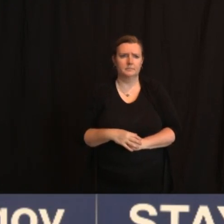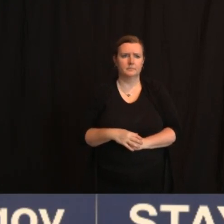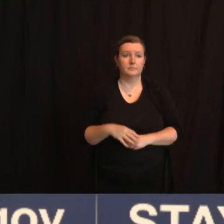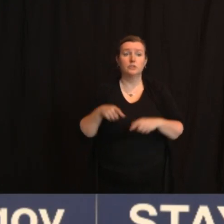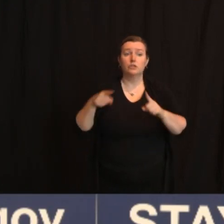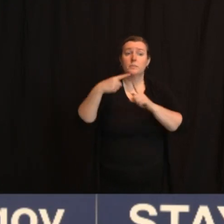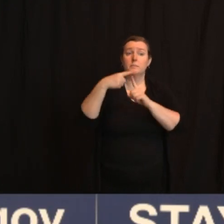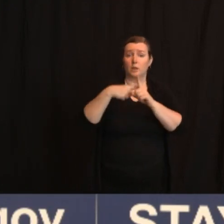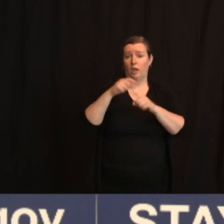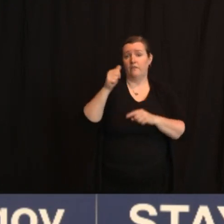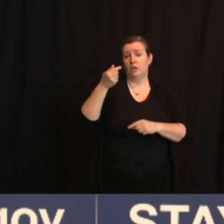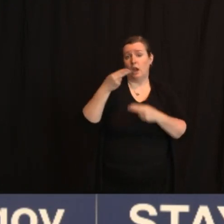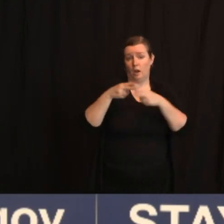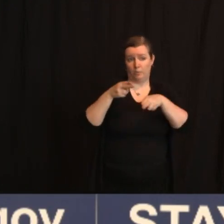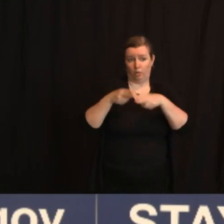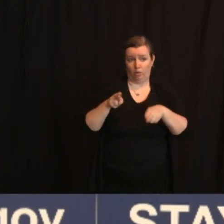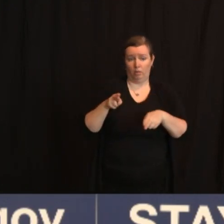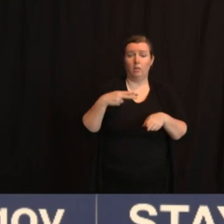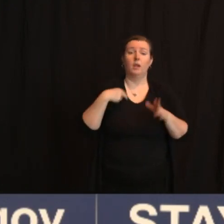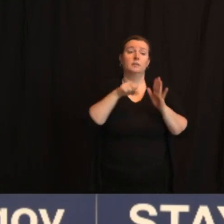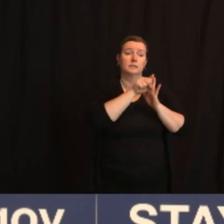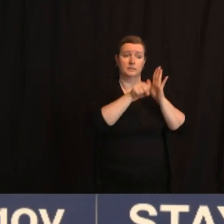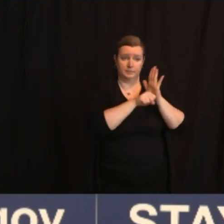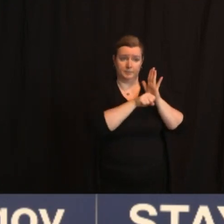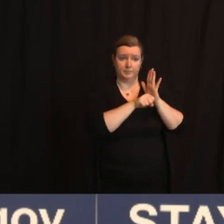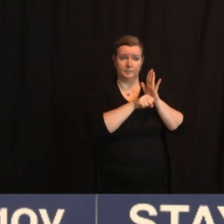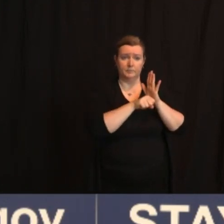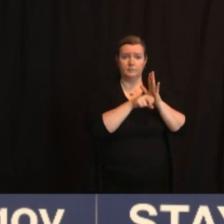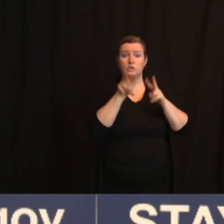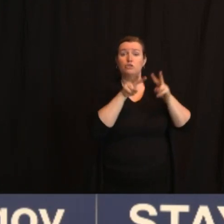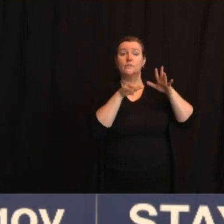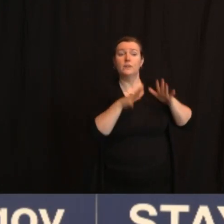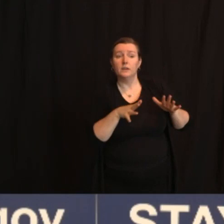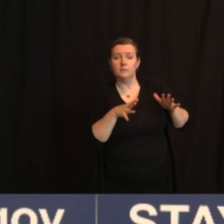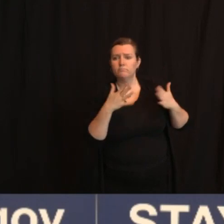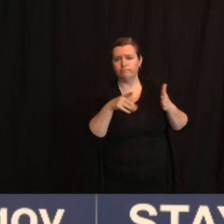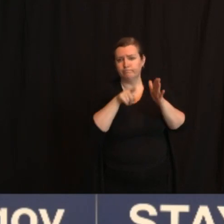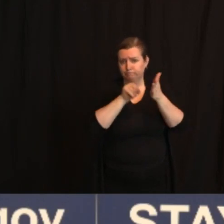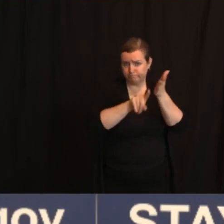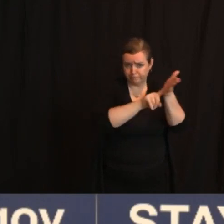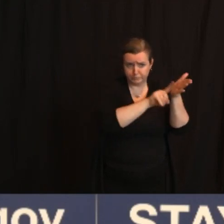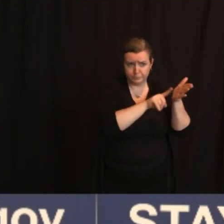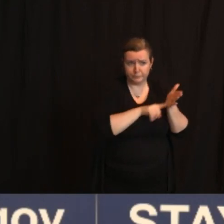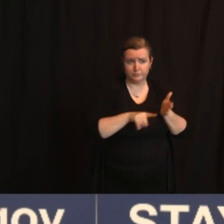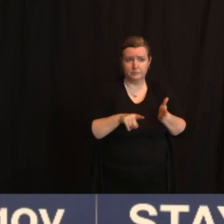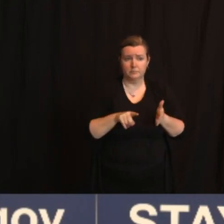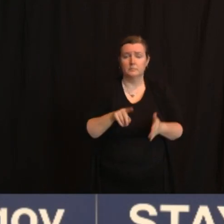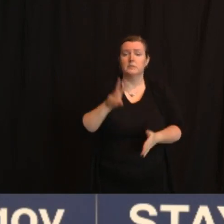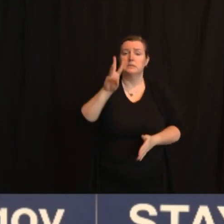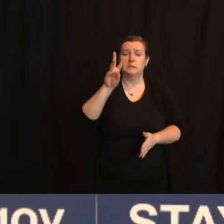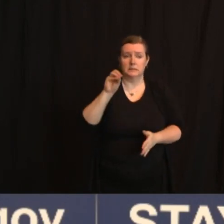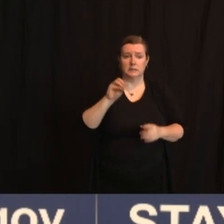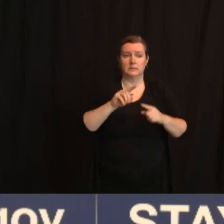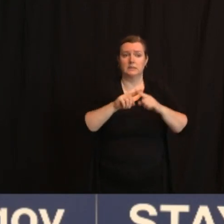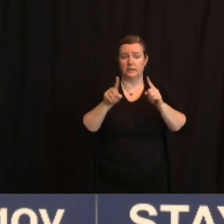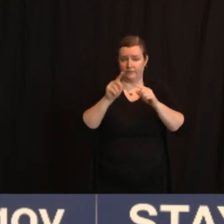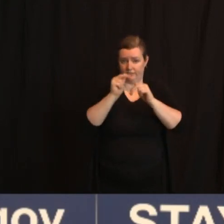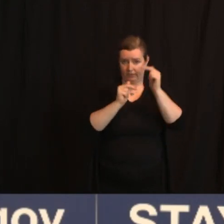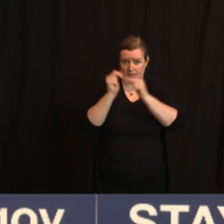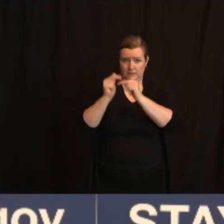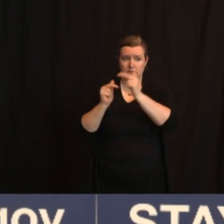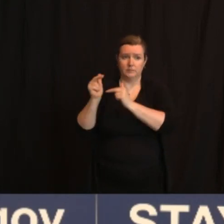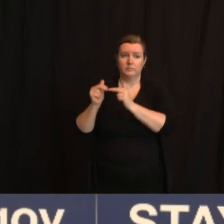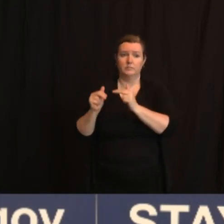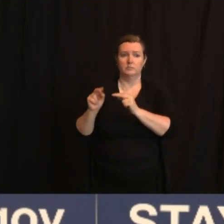surveyors inspected 60 facilities. The survey teams are looking at infection control, staffing